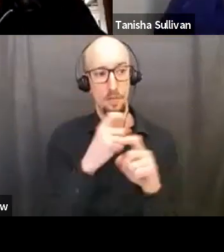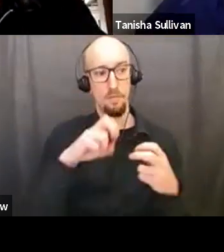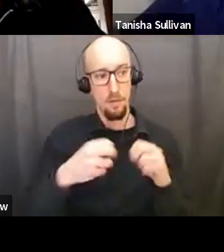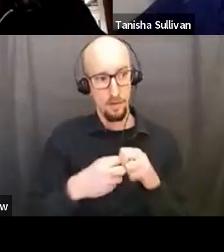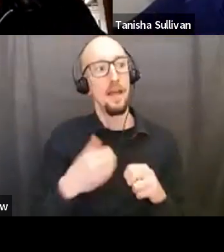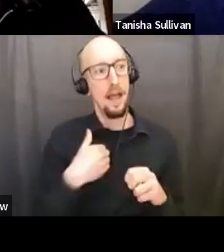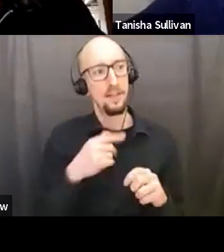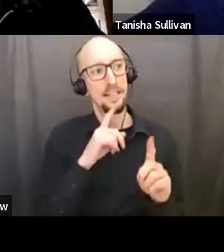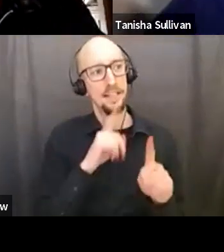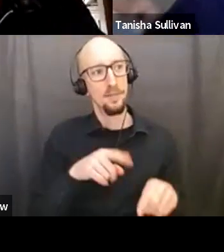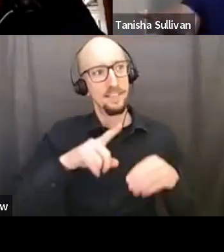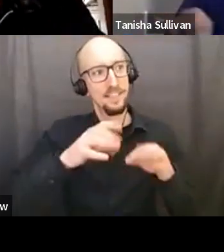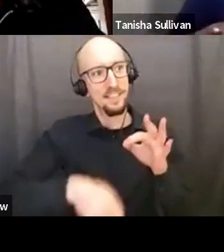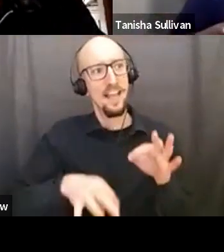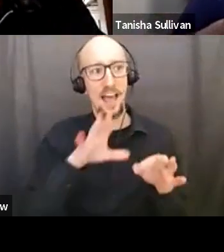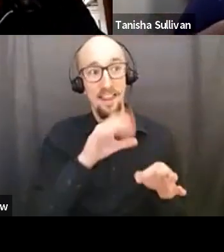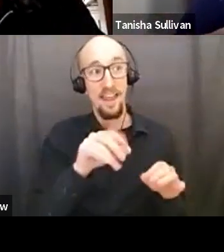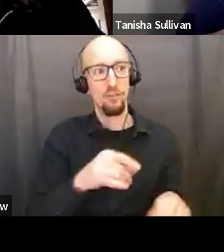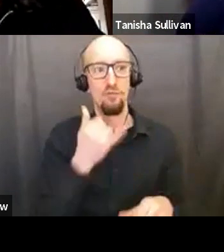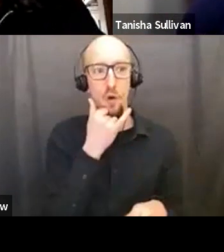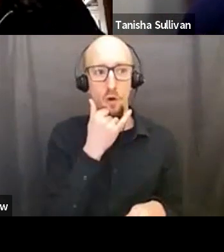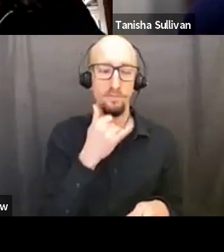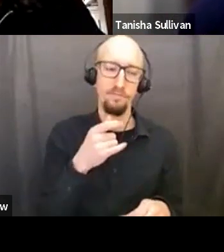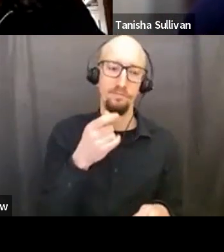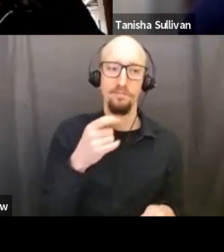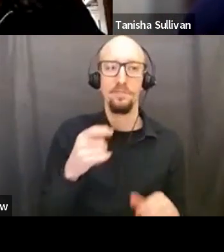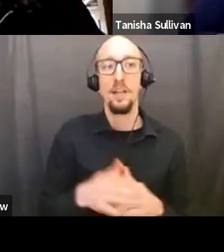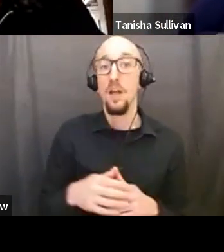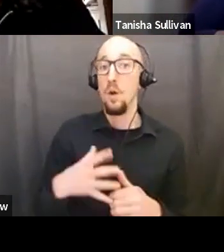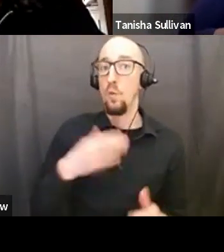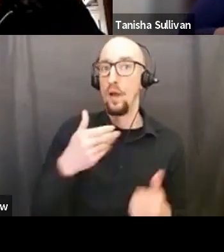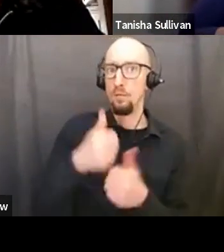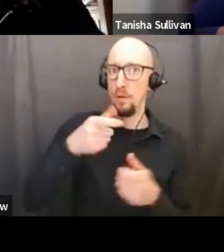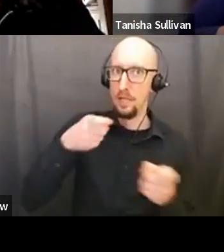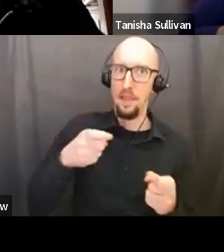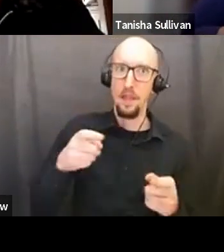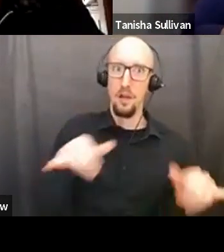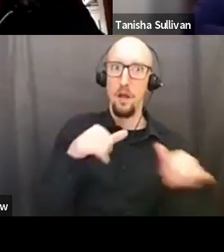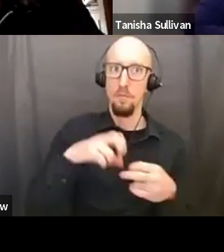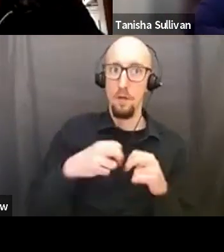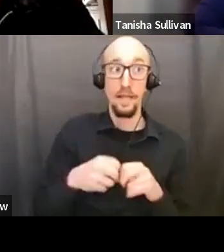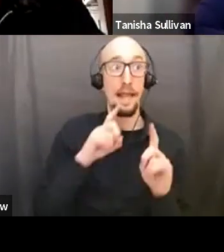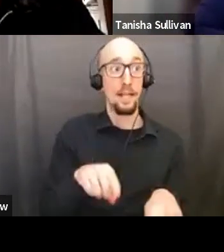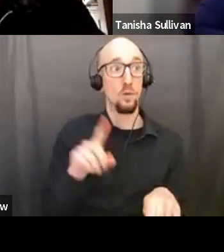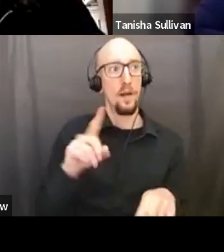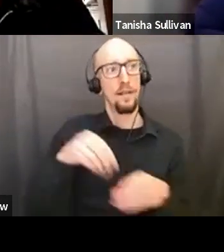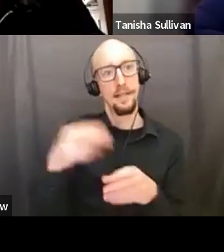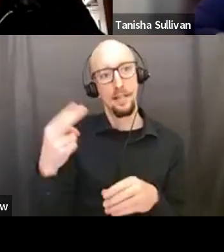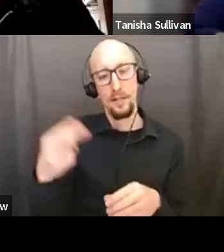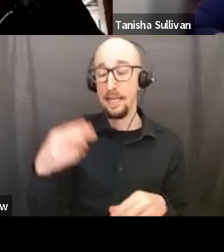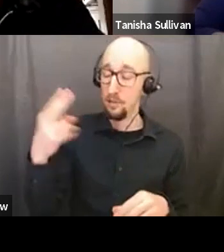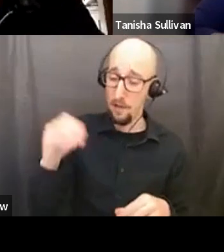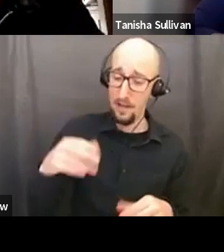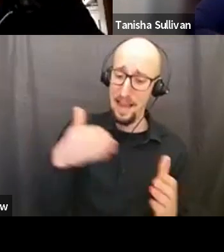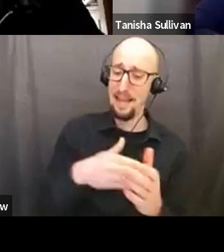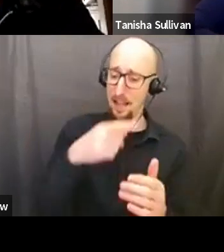wrong," end of quote. White supremacy is the complex problem. The answer is in the history. The history of anti-Black policies in BPS that